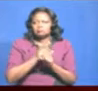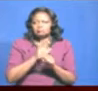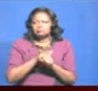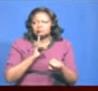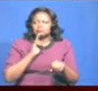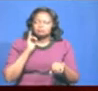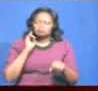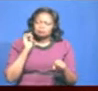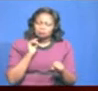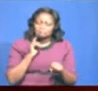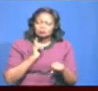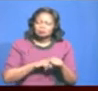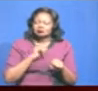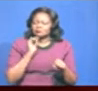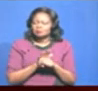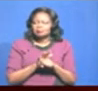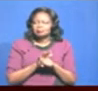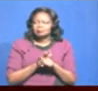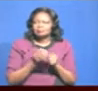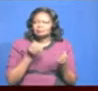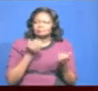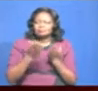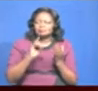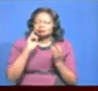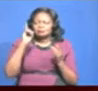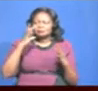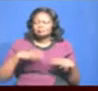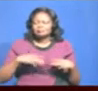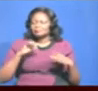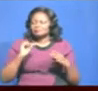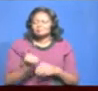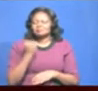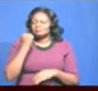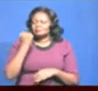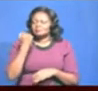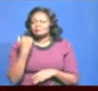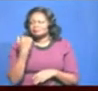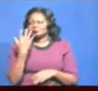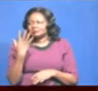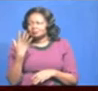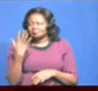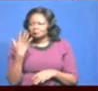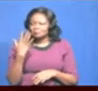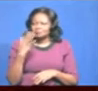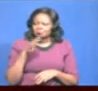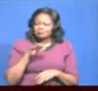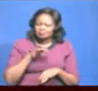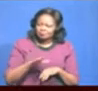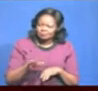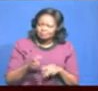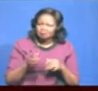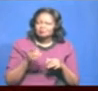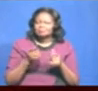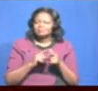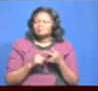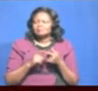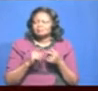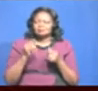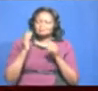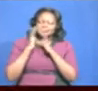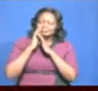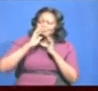wake up at 5 and sleep at 12 because I don't even sleep the same day I woke up, so they should not worry about that. So I have plenty of